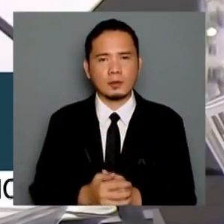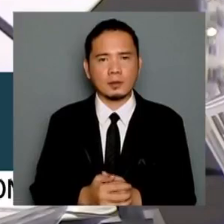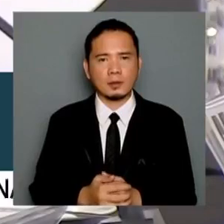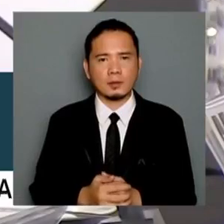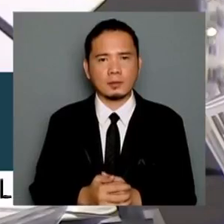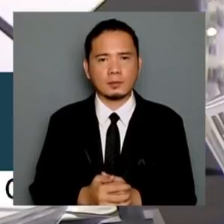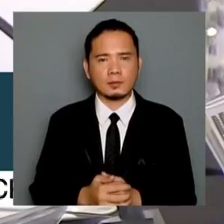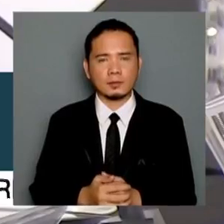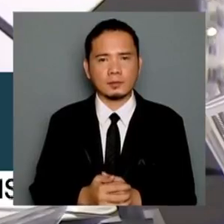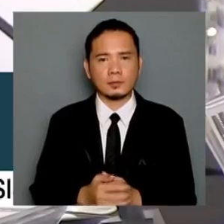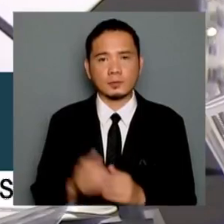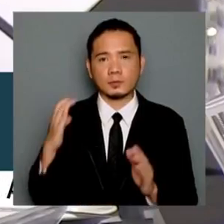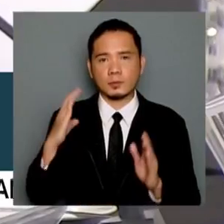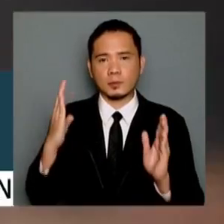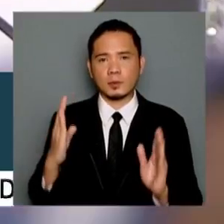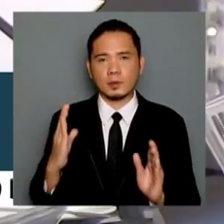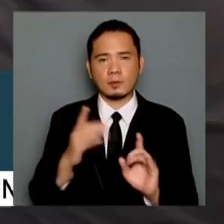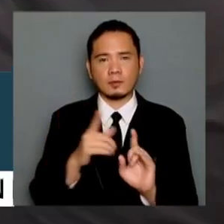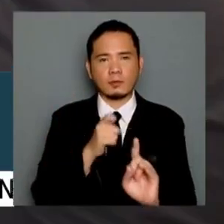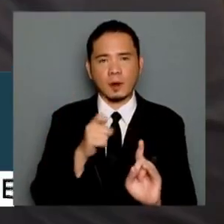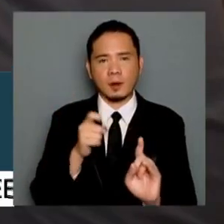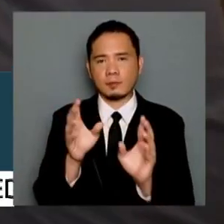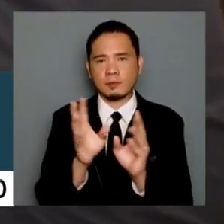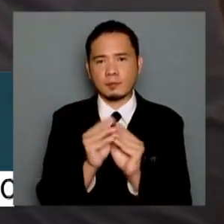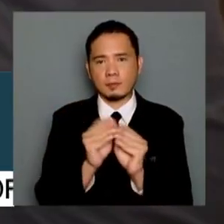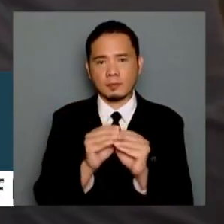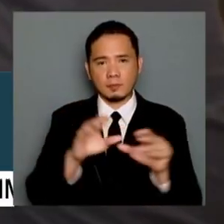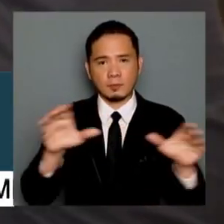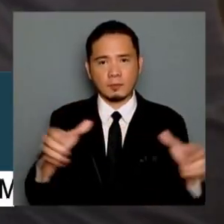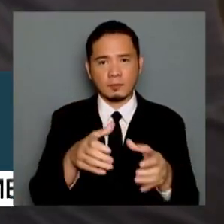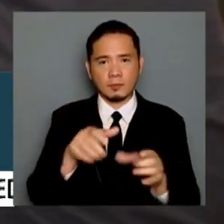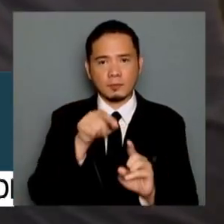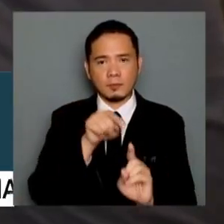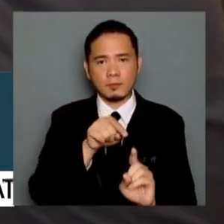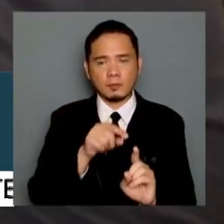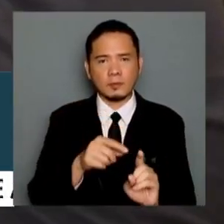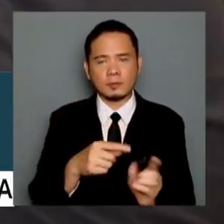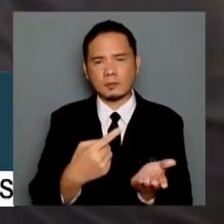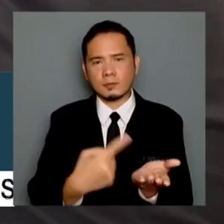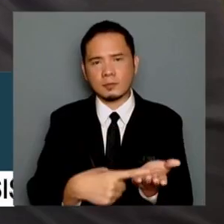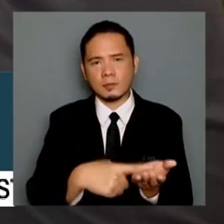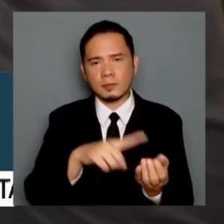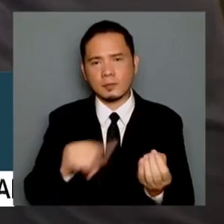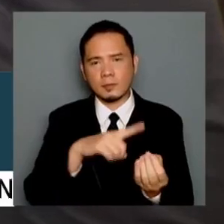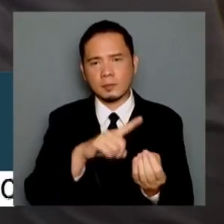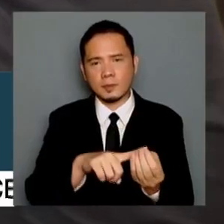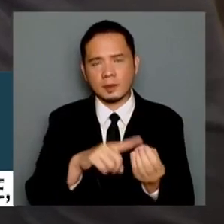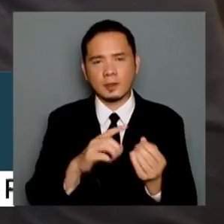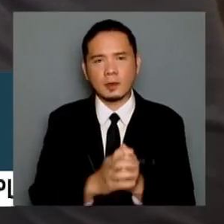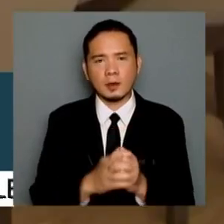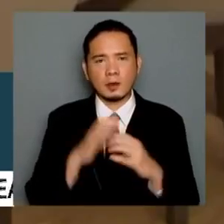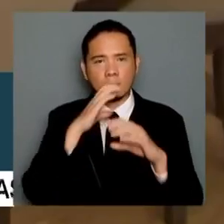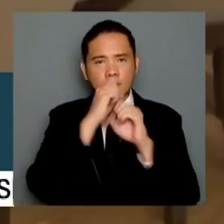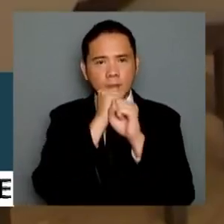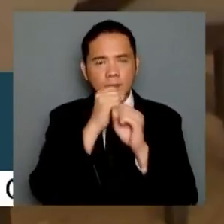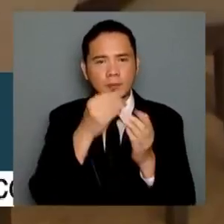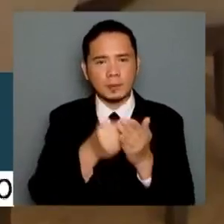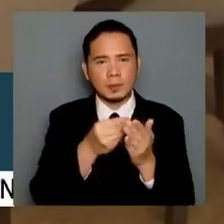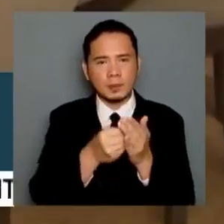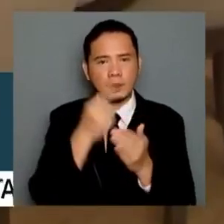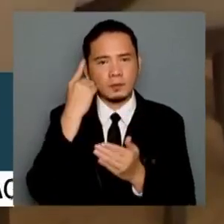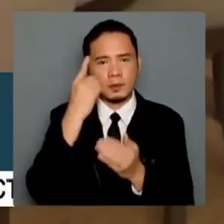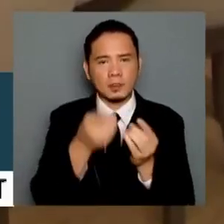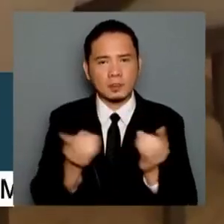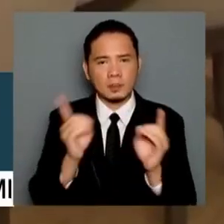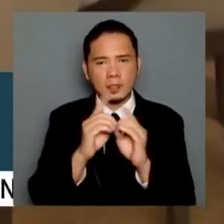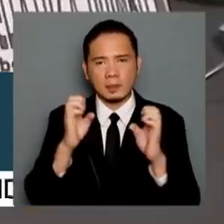chairman of the bicameral panel, the controversial budgets of the confidential fund of the Department of Education restored